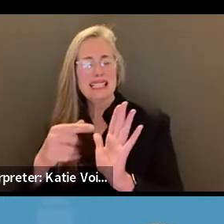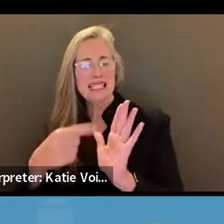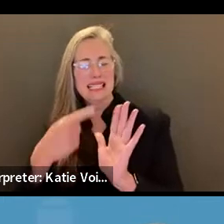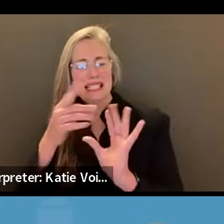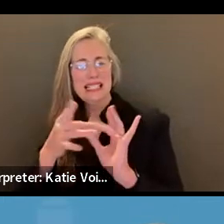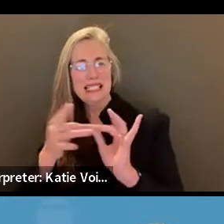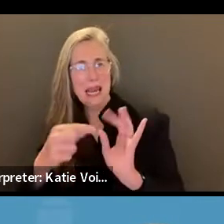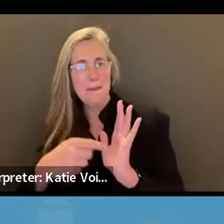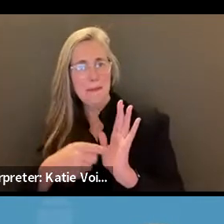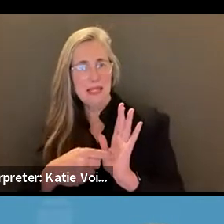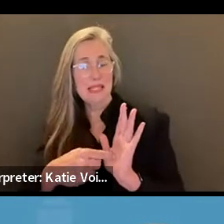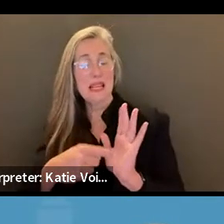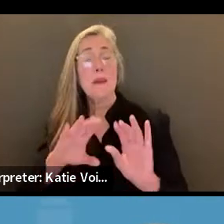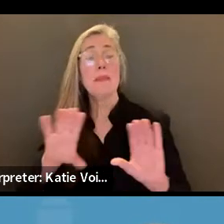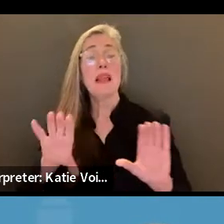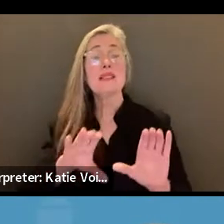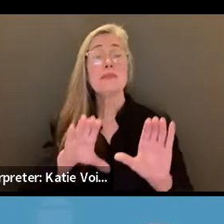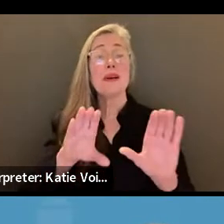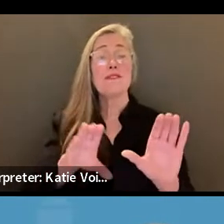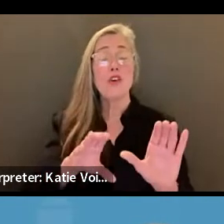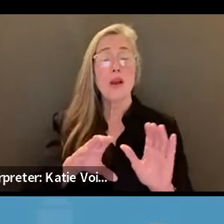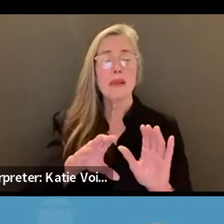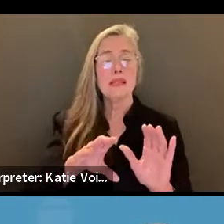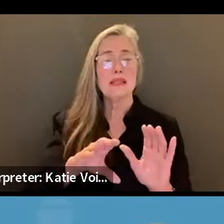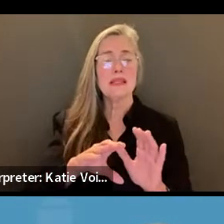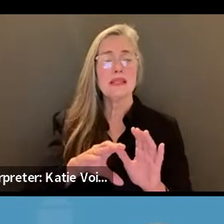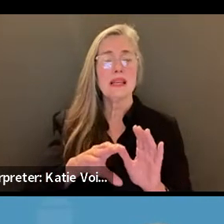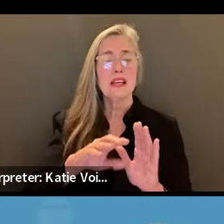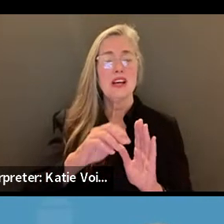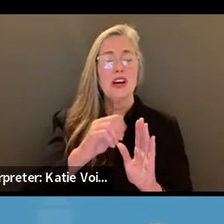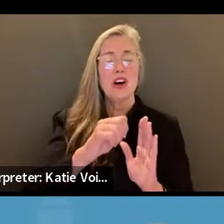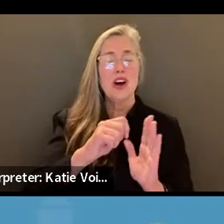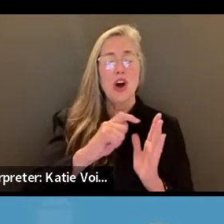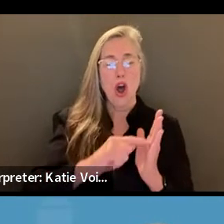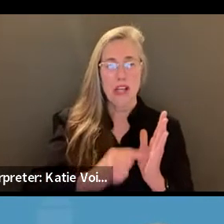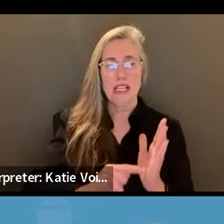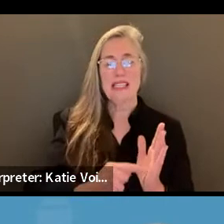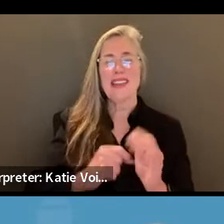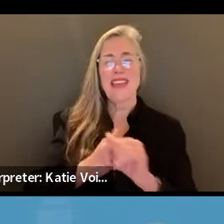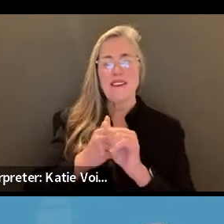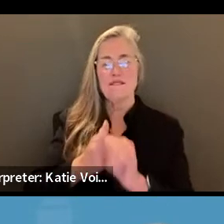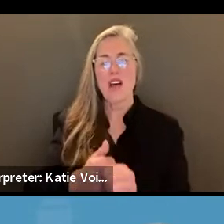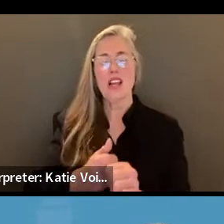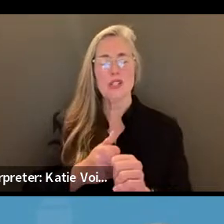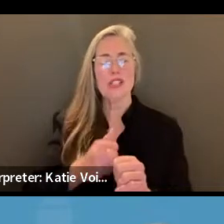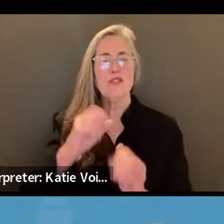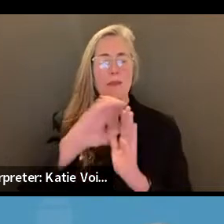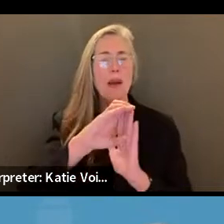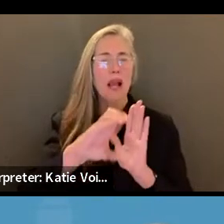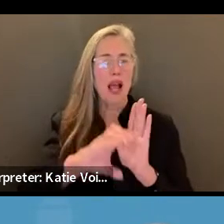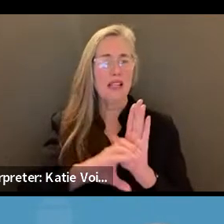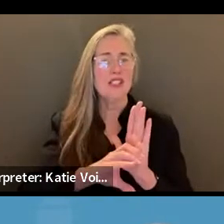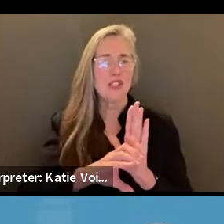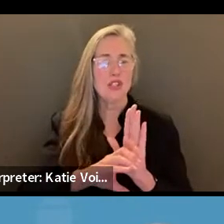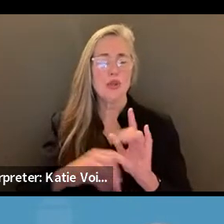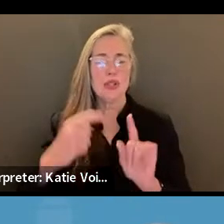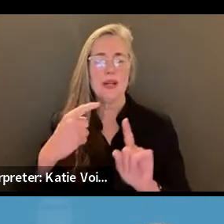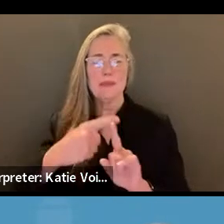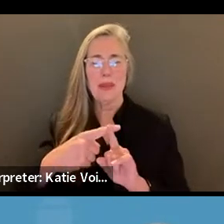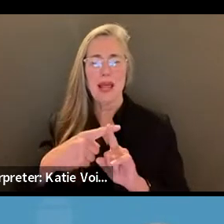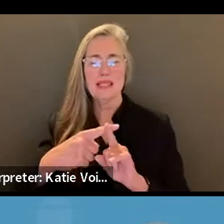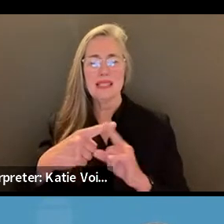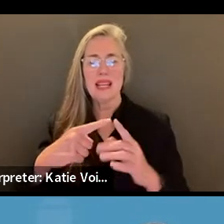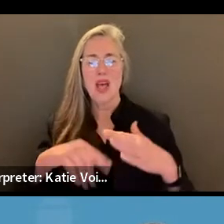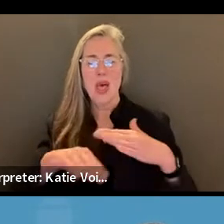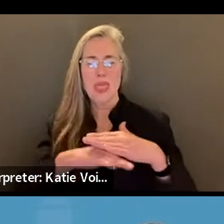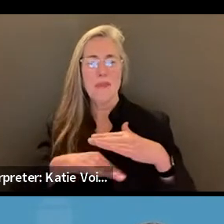to determine compliance with Article 13A of the state constitution, as well as the bond measure requirements themselves. So I always